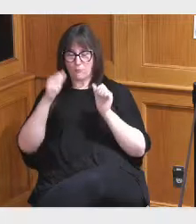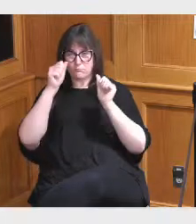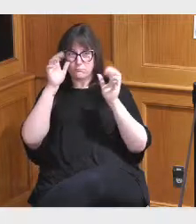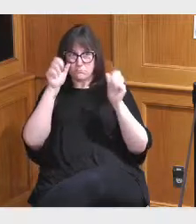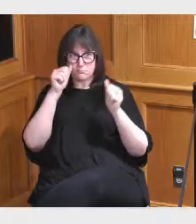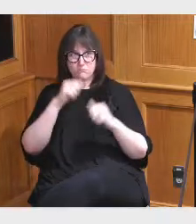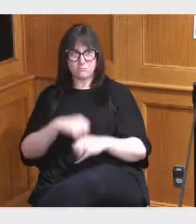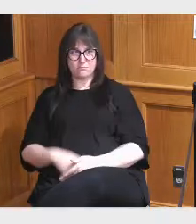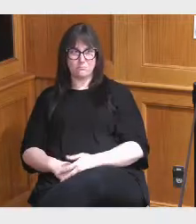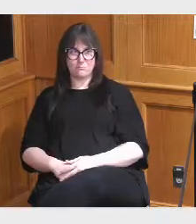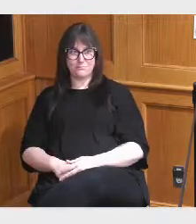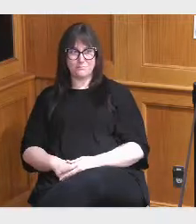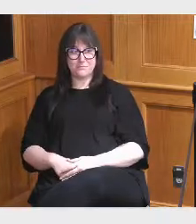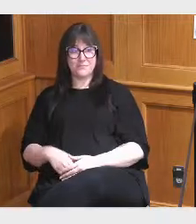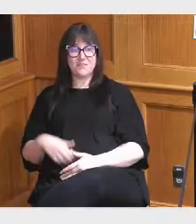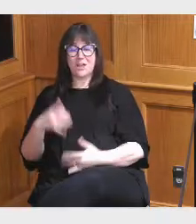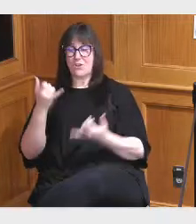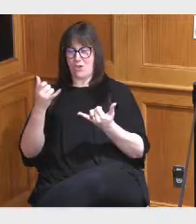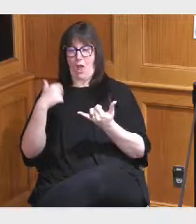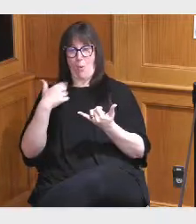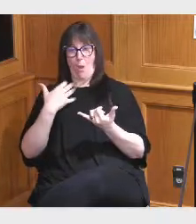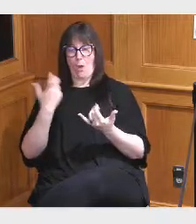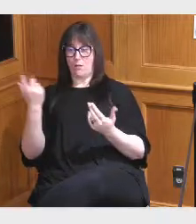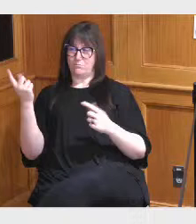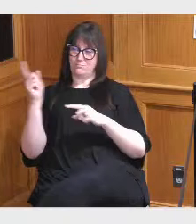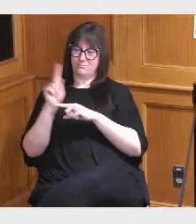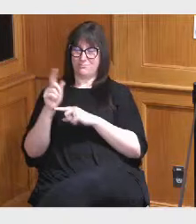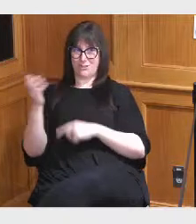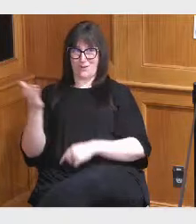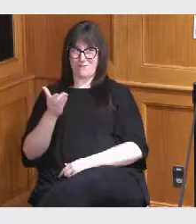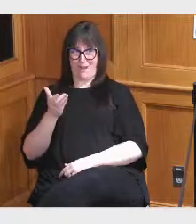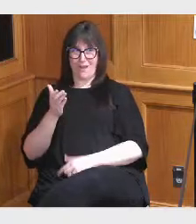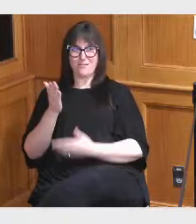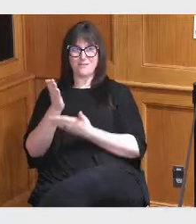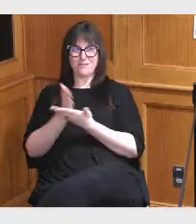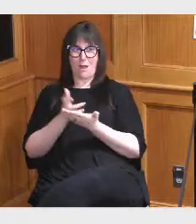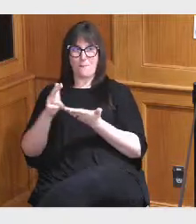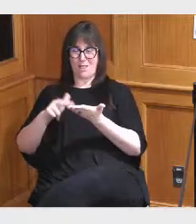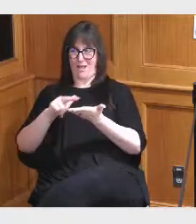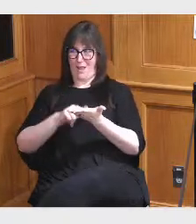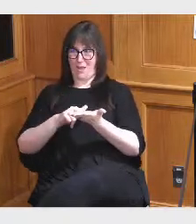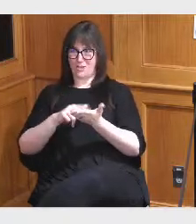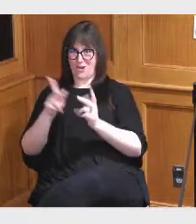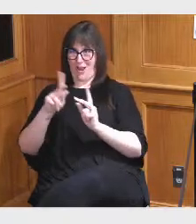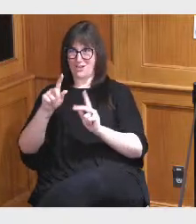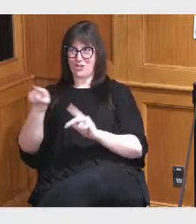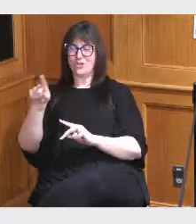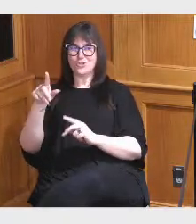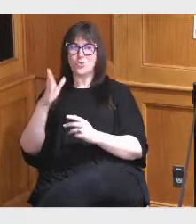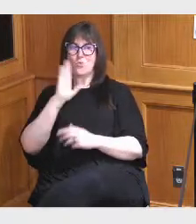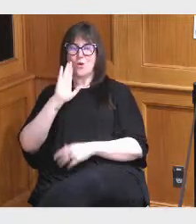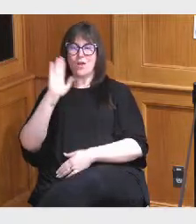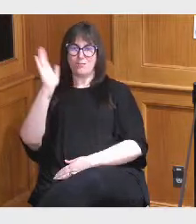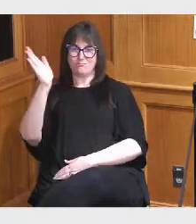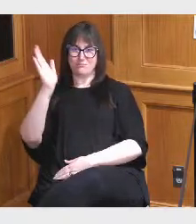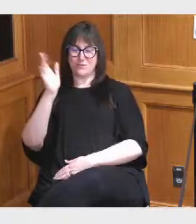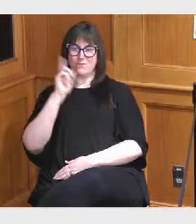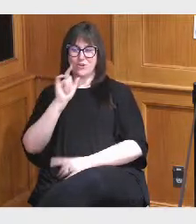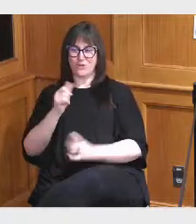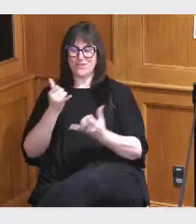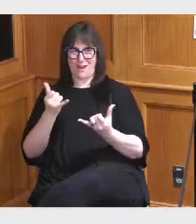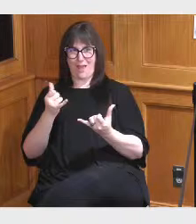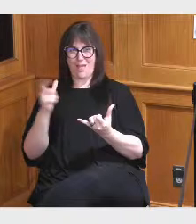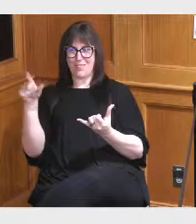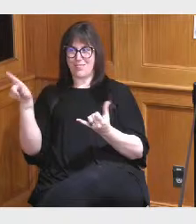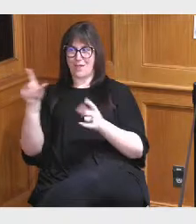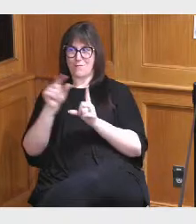next. So I'm going to bring up one of some of those contractors who are going to speak to you today, and they've got some words for you.